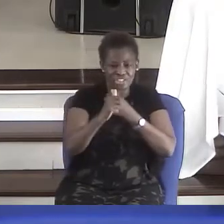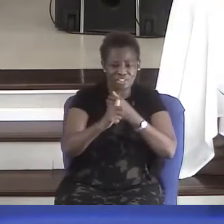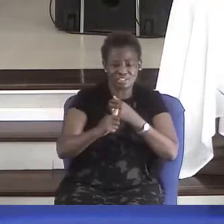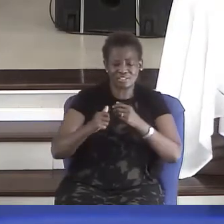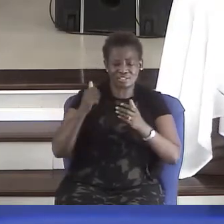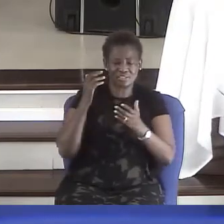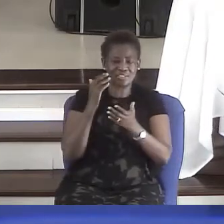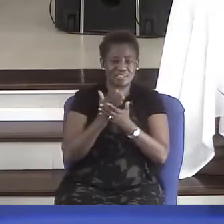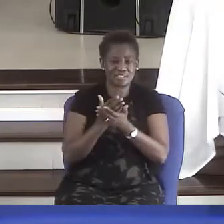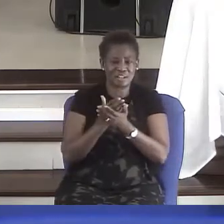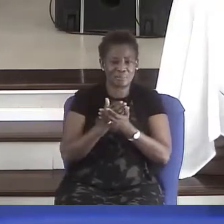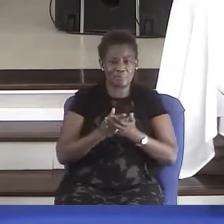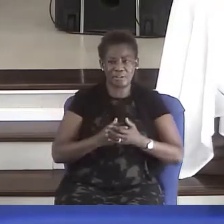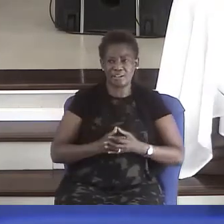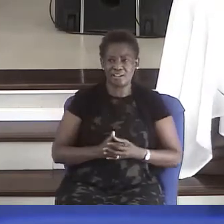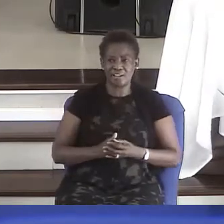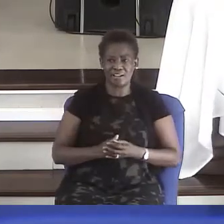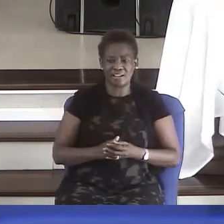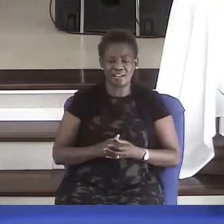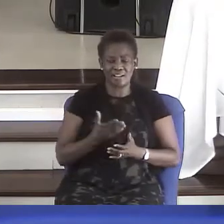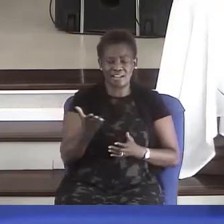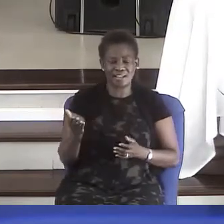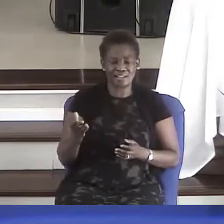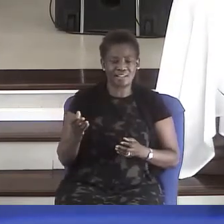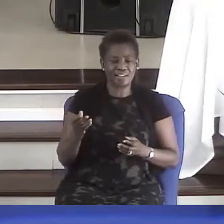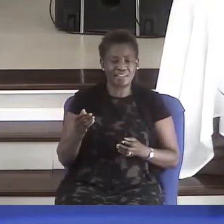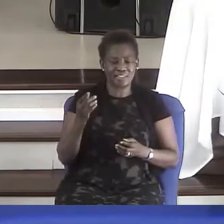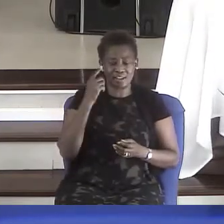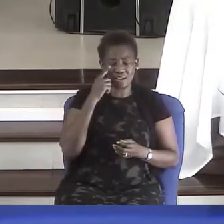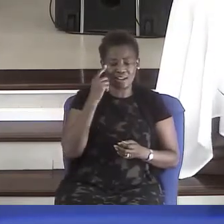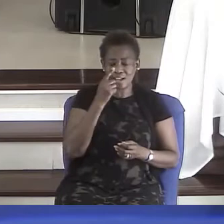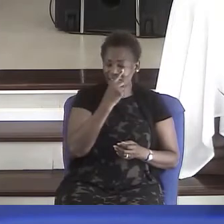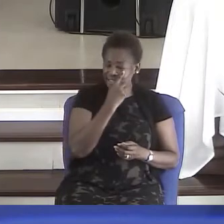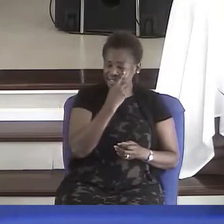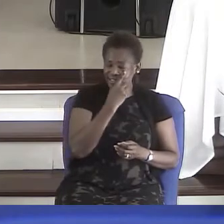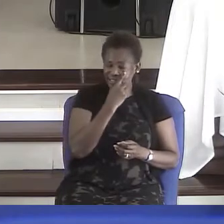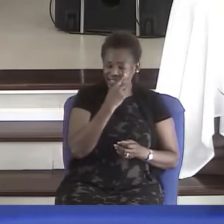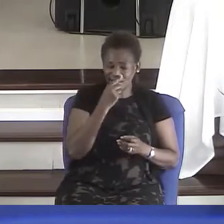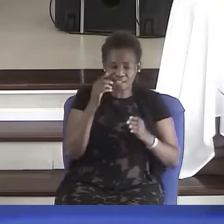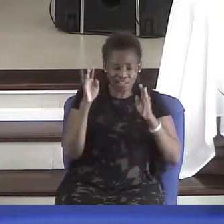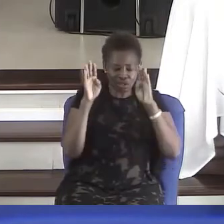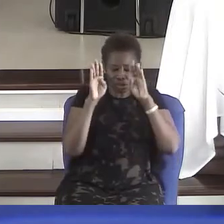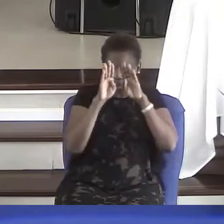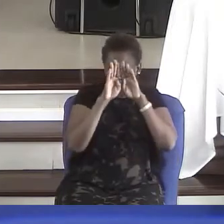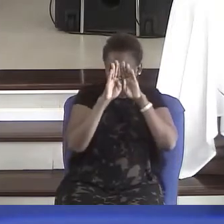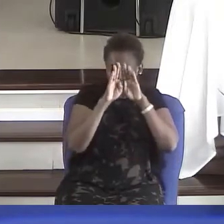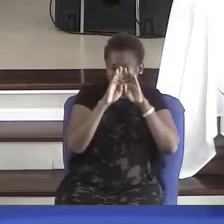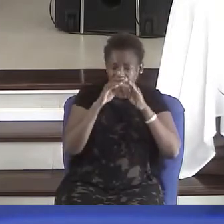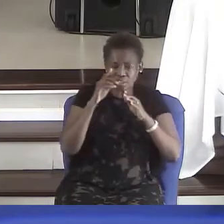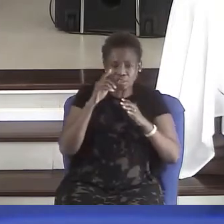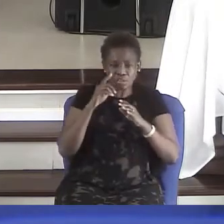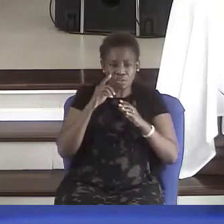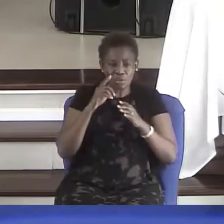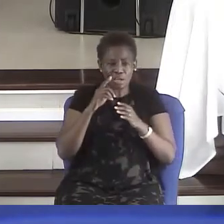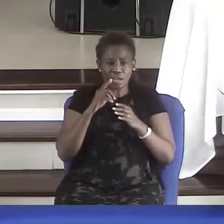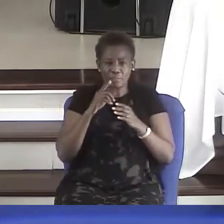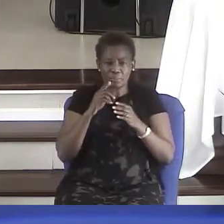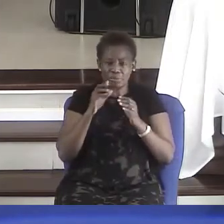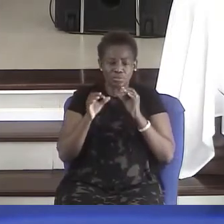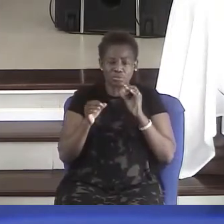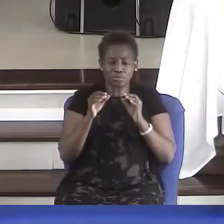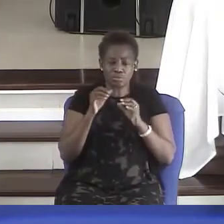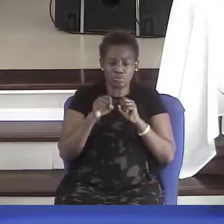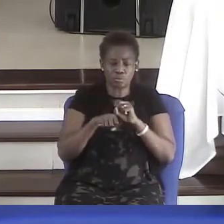eyes have they closed. Still in verse 27, lest they should see with their eyes